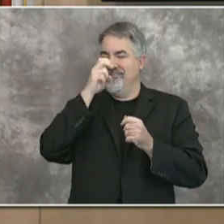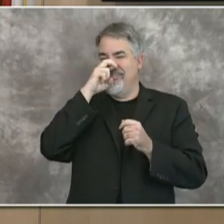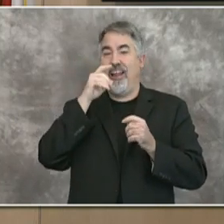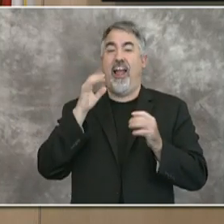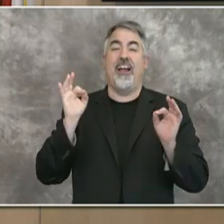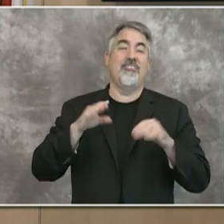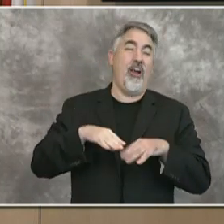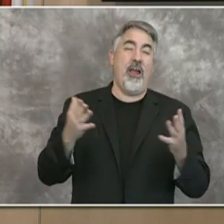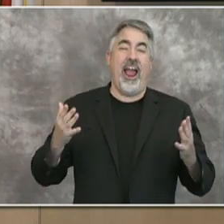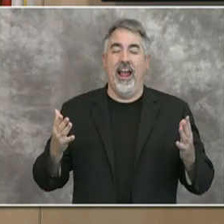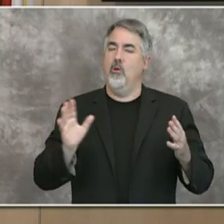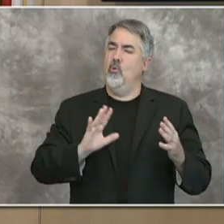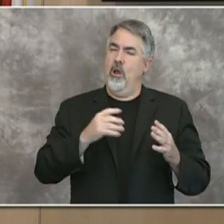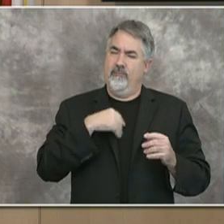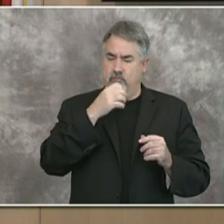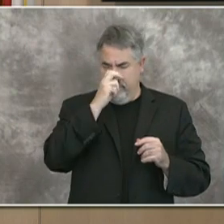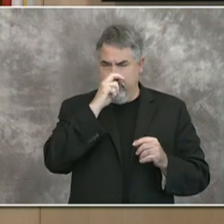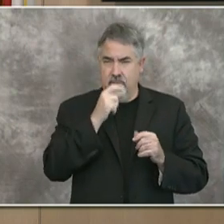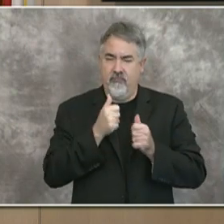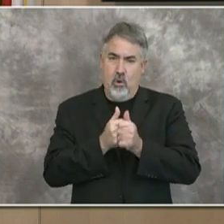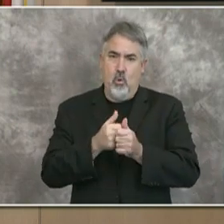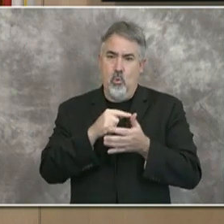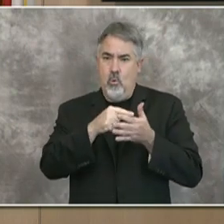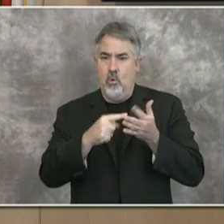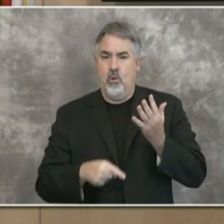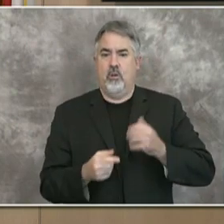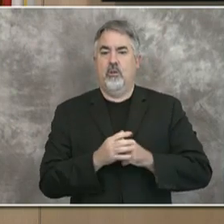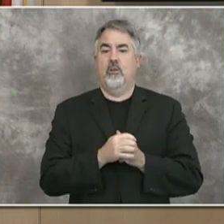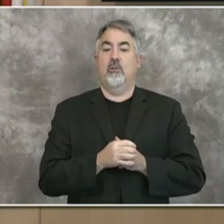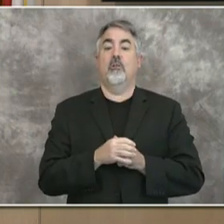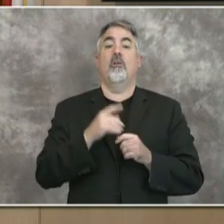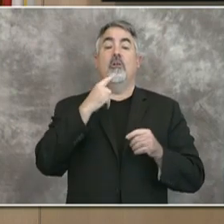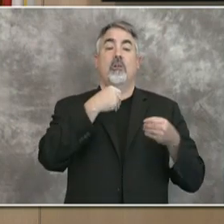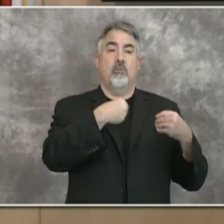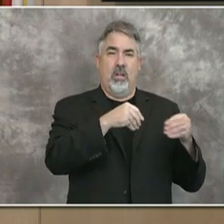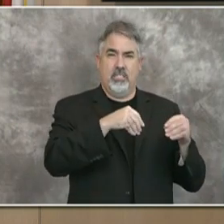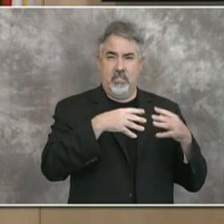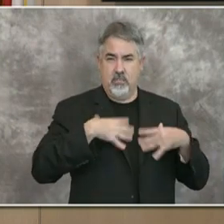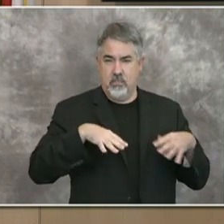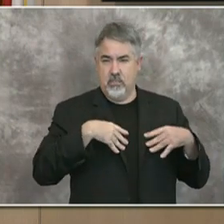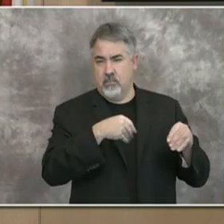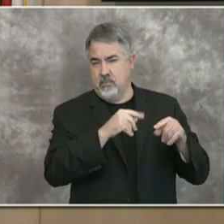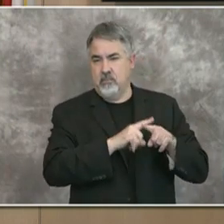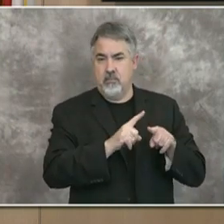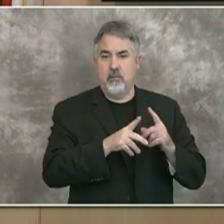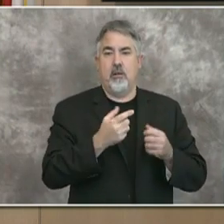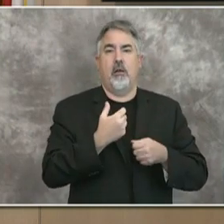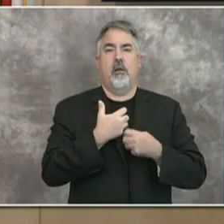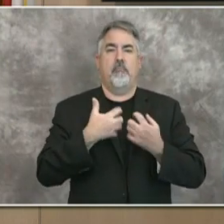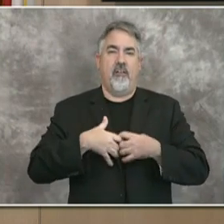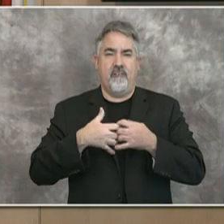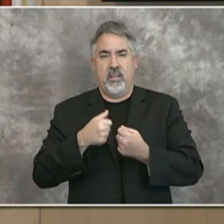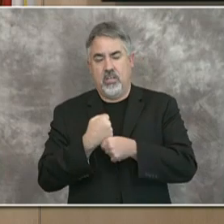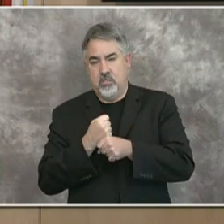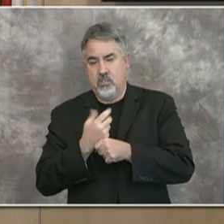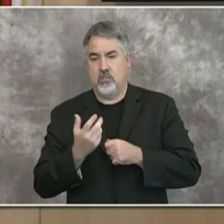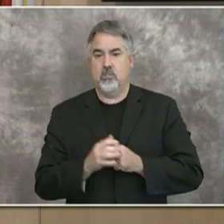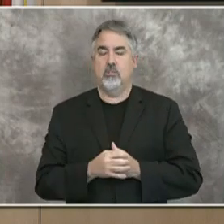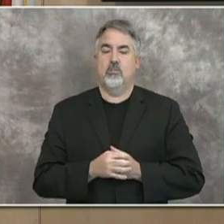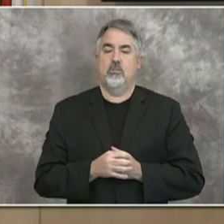Those businesses include curbside retail, manufacturing, and logistics. We'll be following the